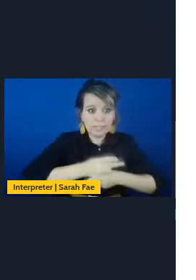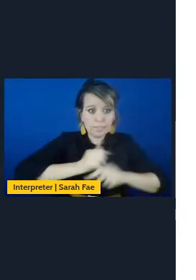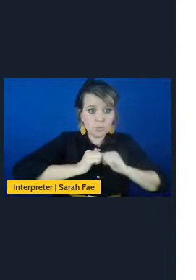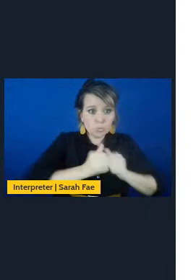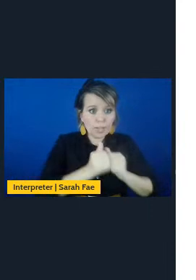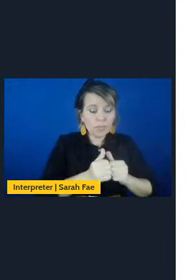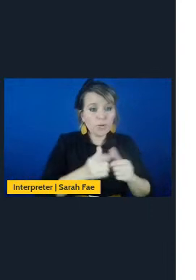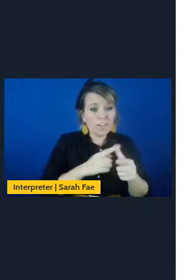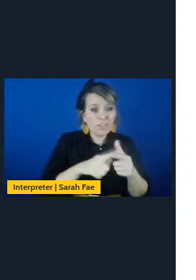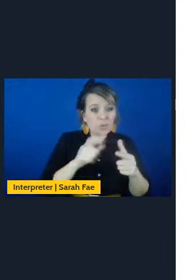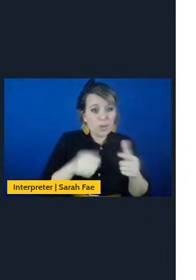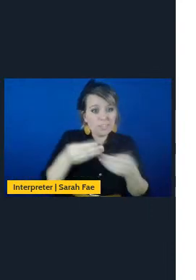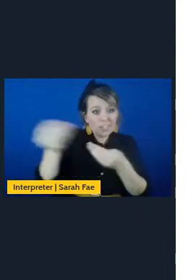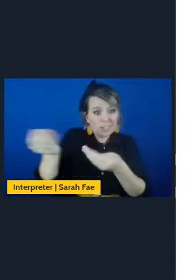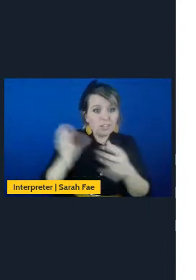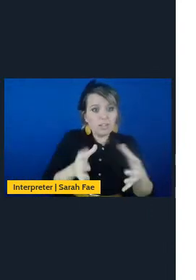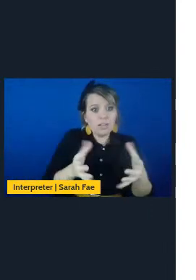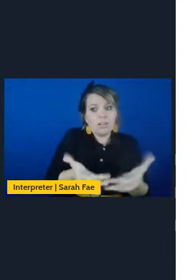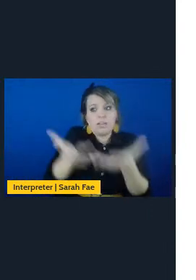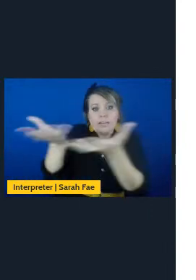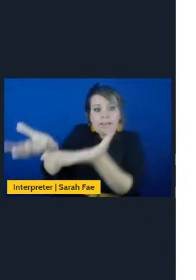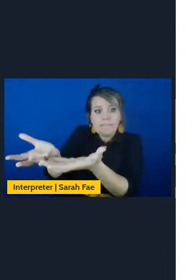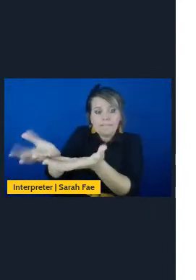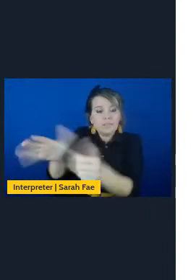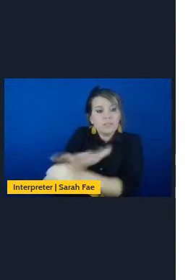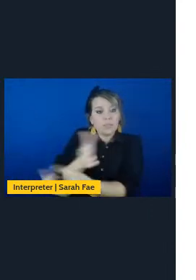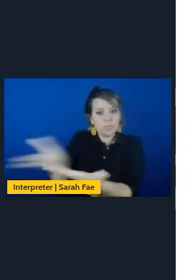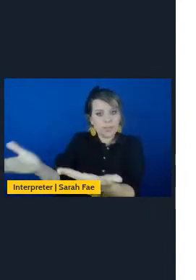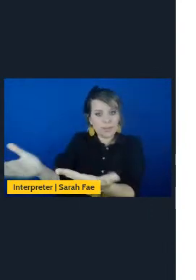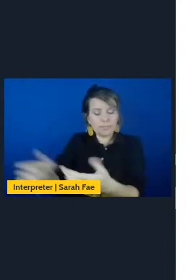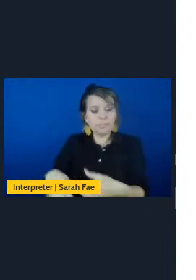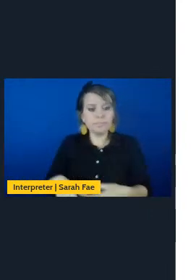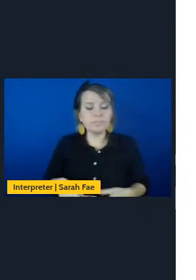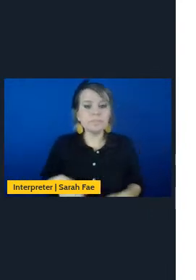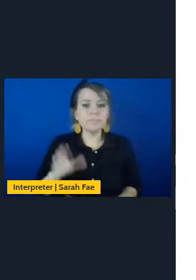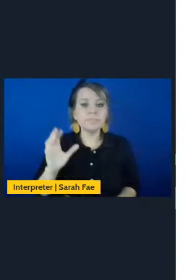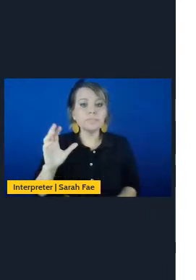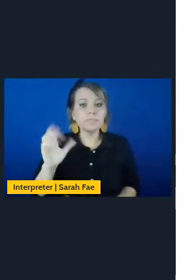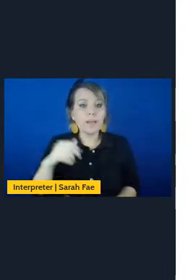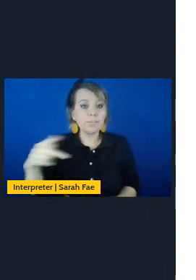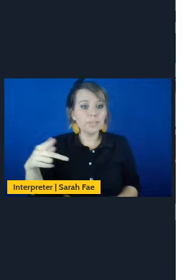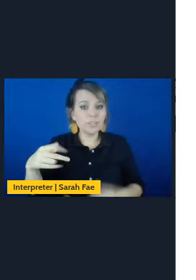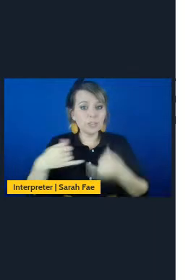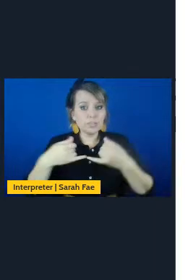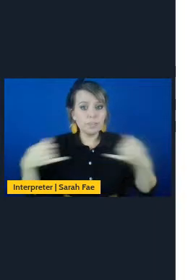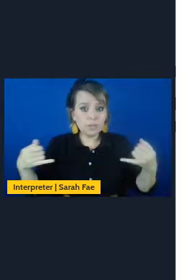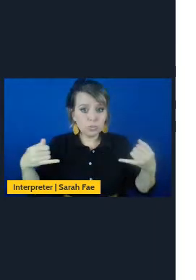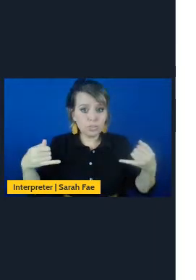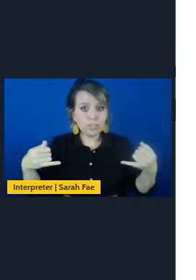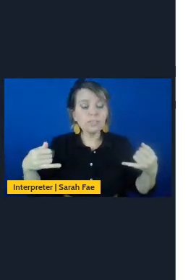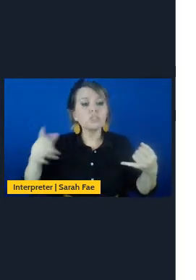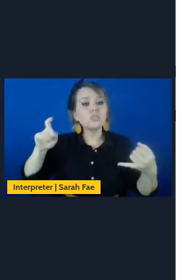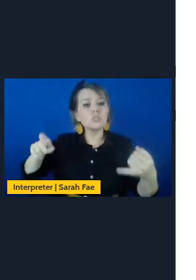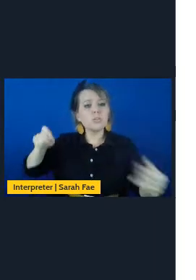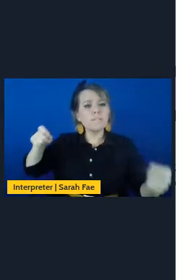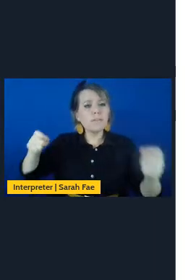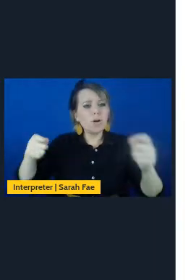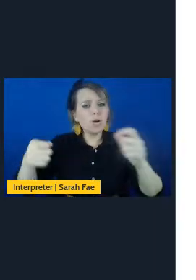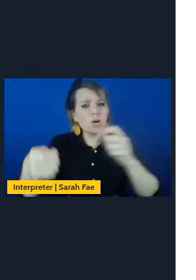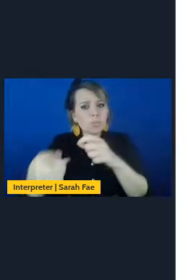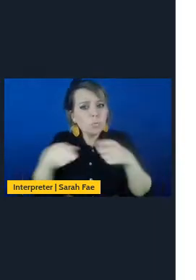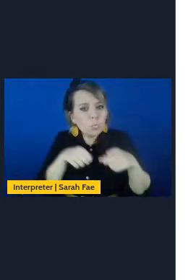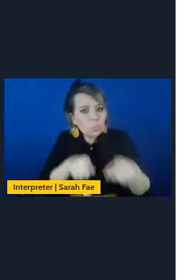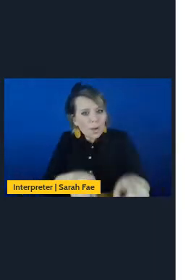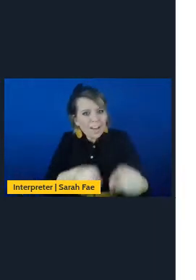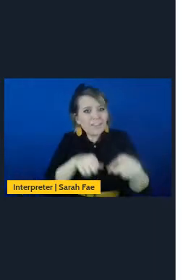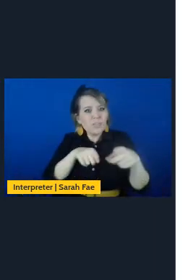also an important notion that application boundary should evolve with organizational and software changes, right? We make the application